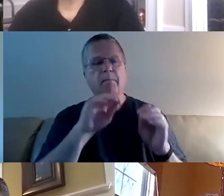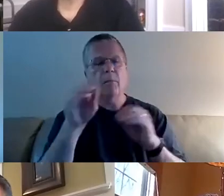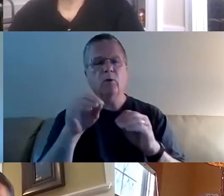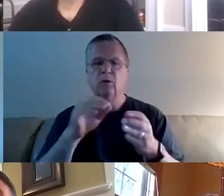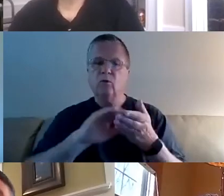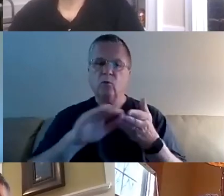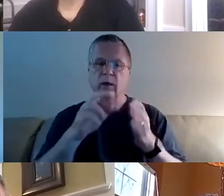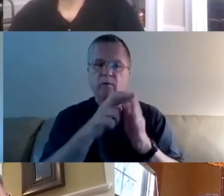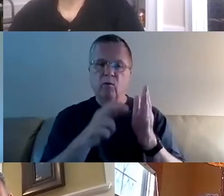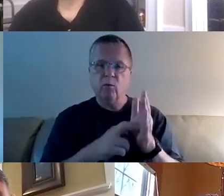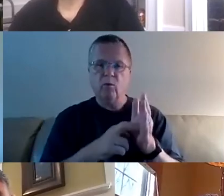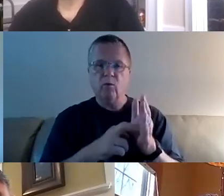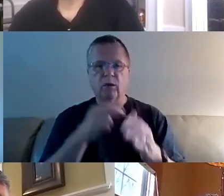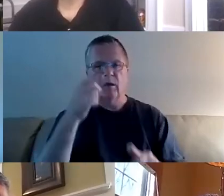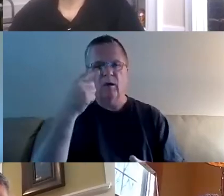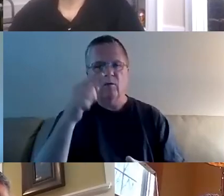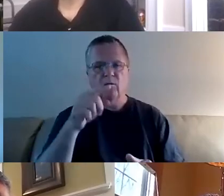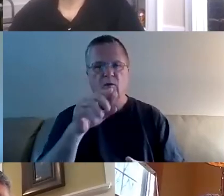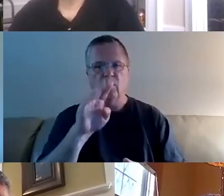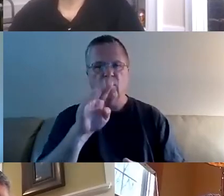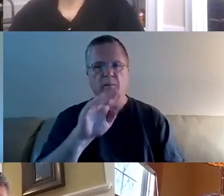for bills 993,